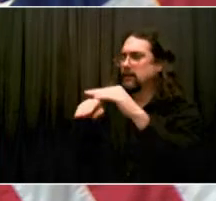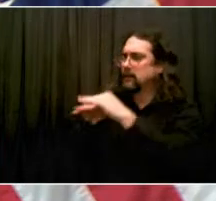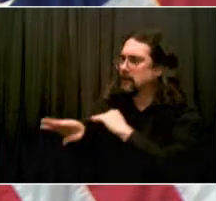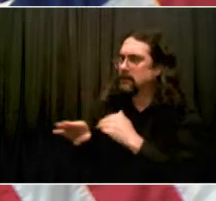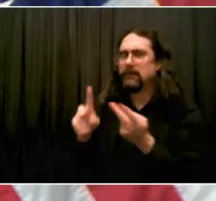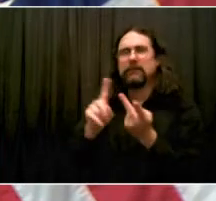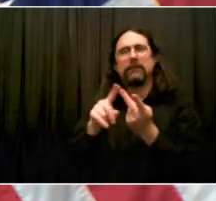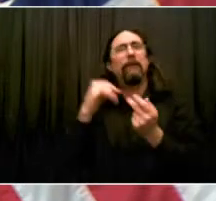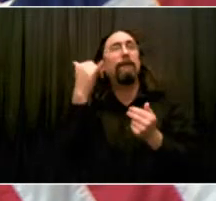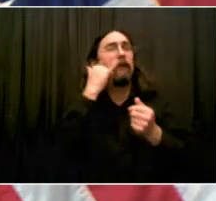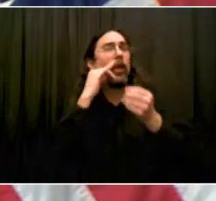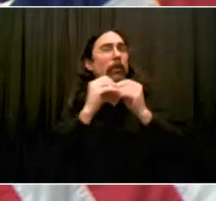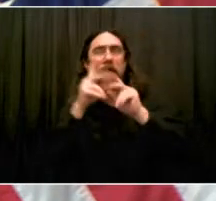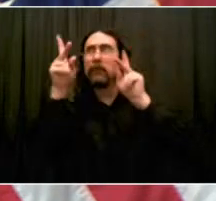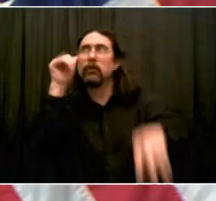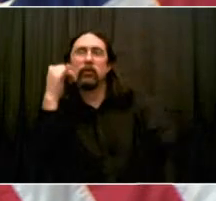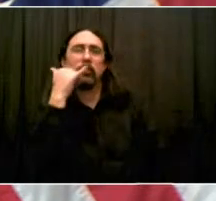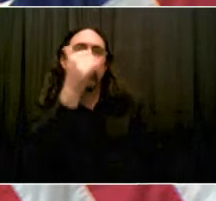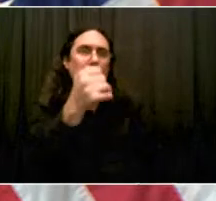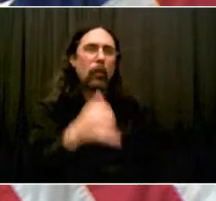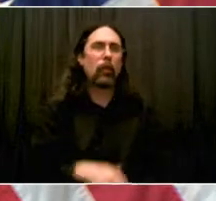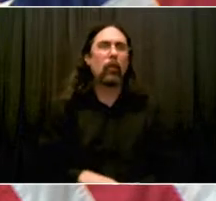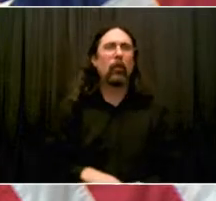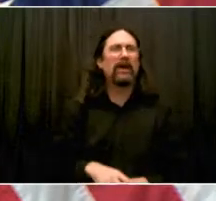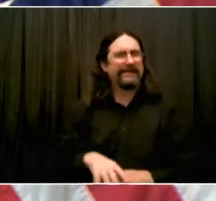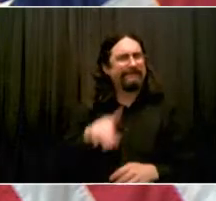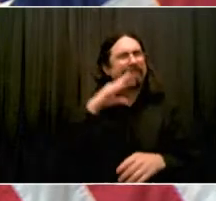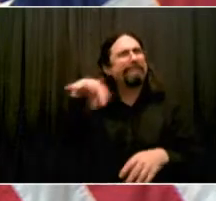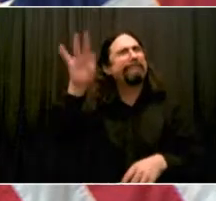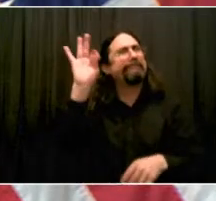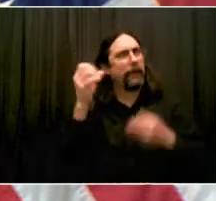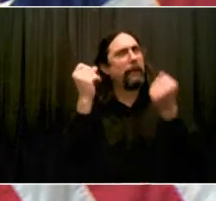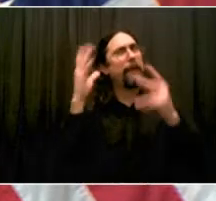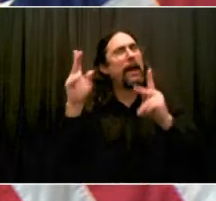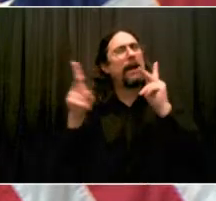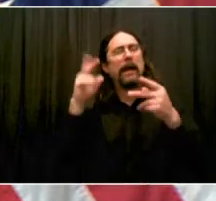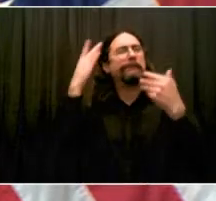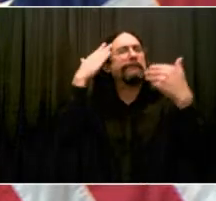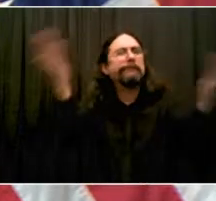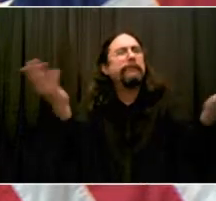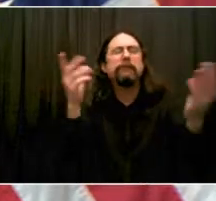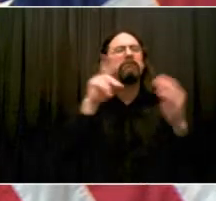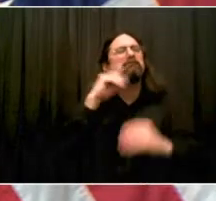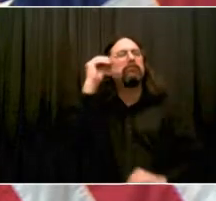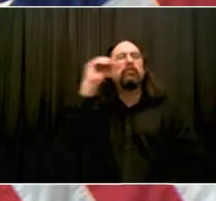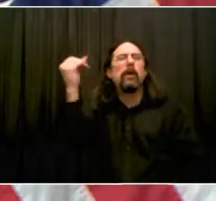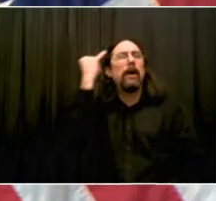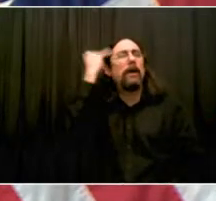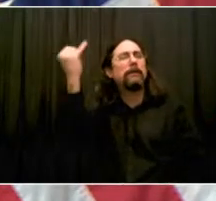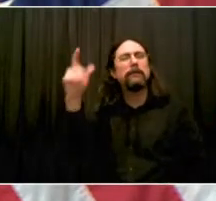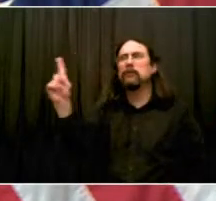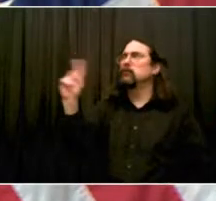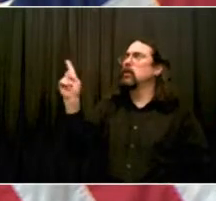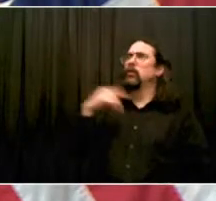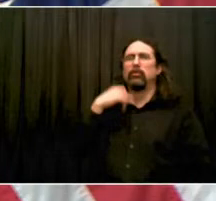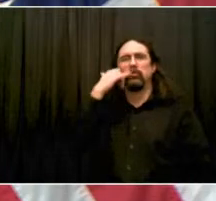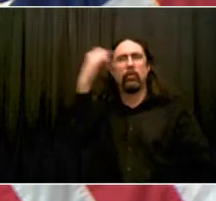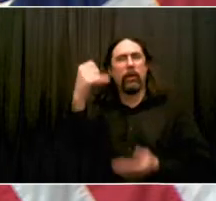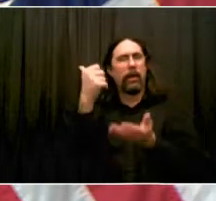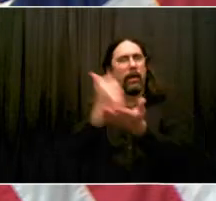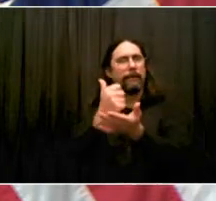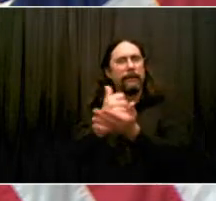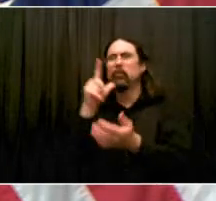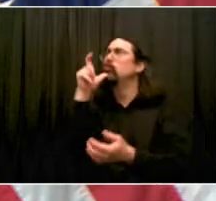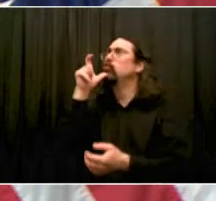existing services over the past 7 years is a direct response to what we heard in those rooms and from